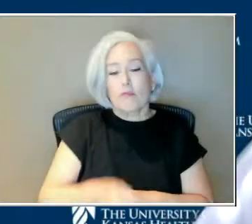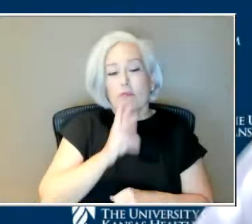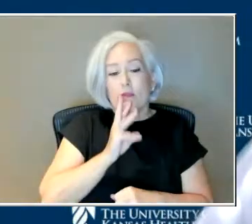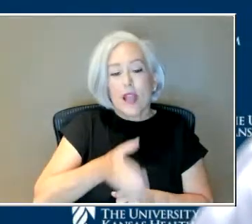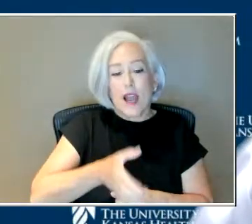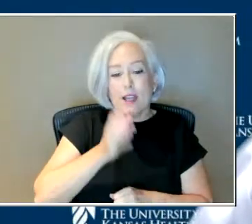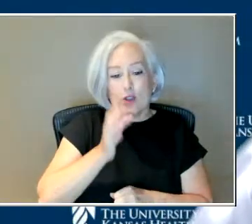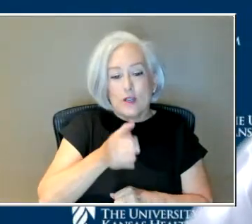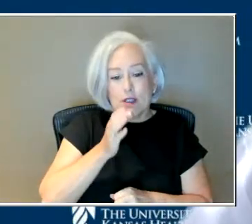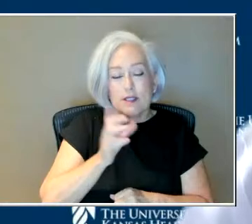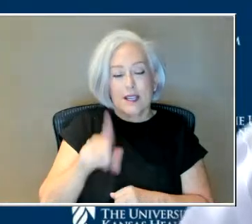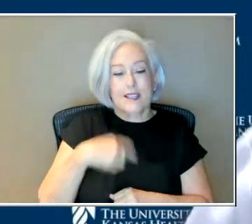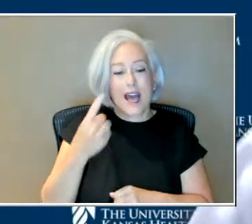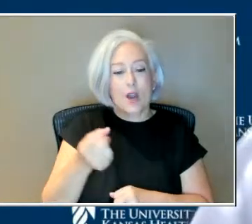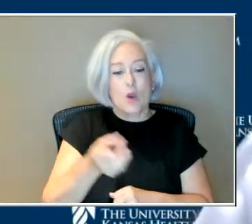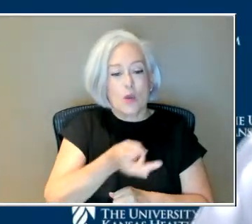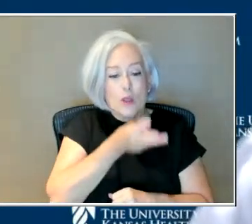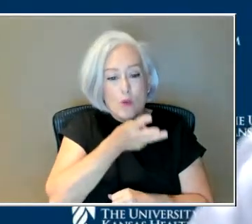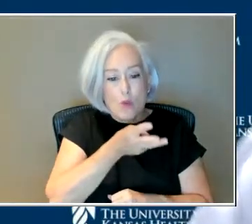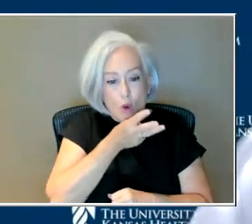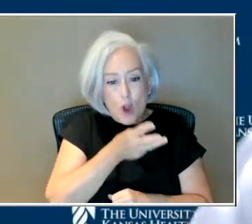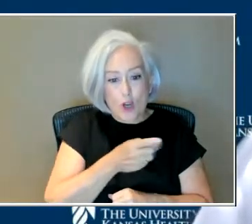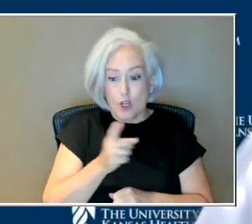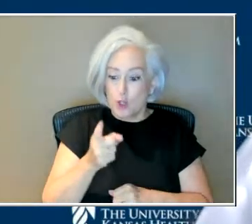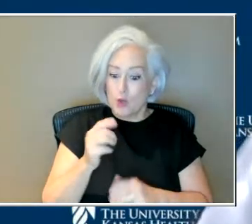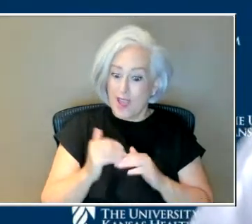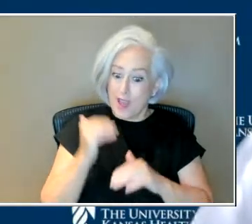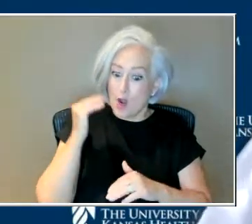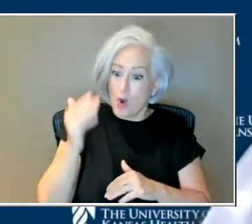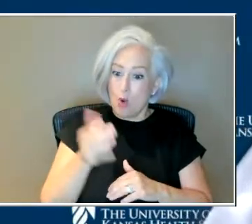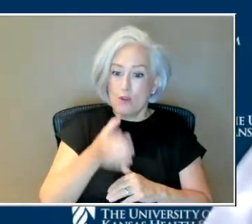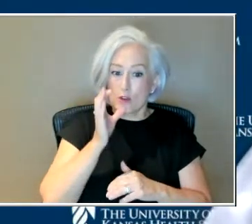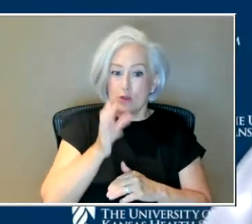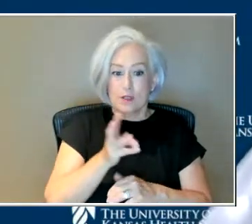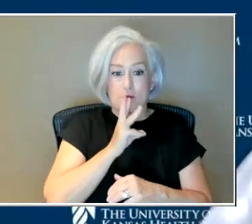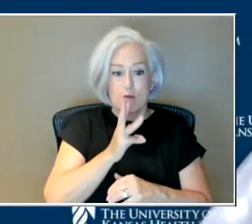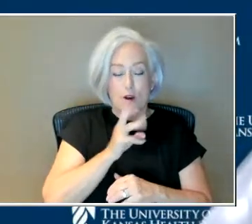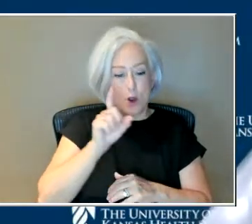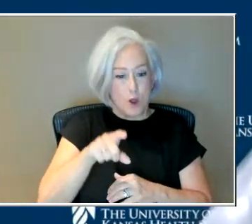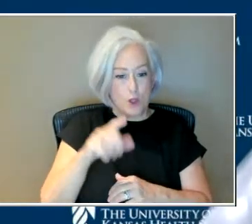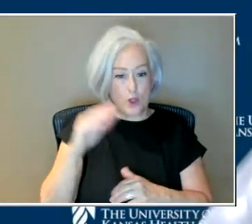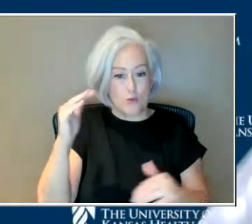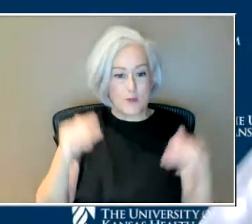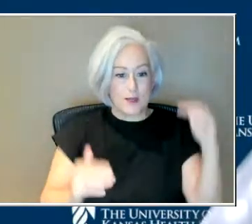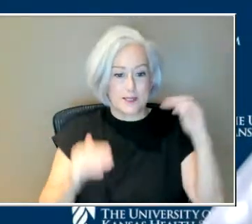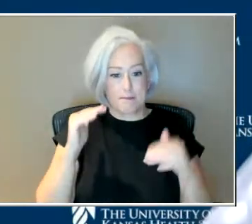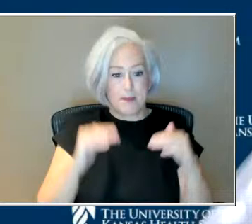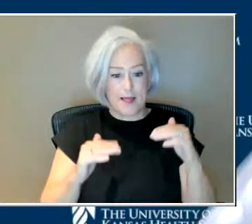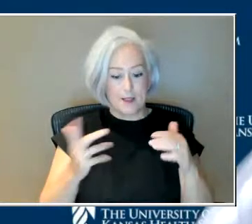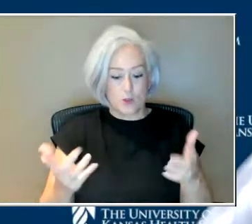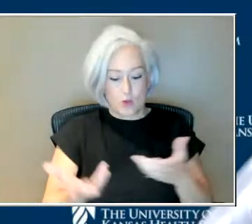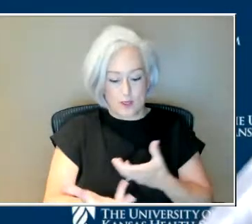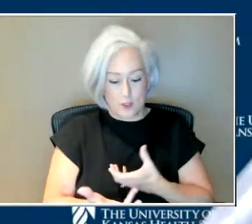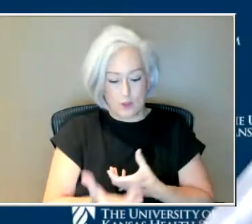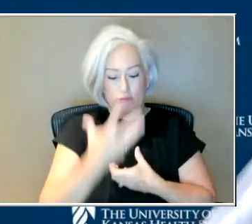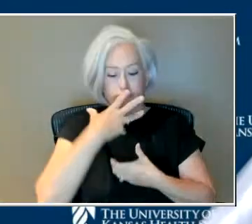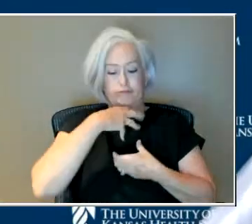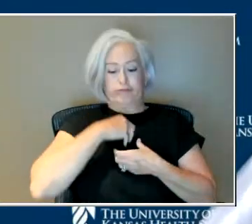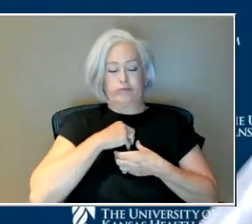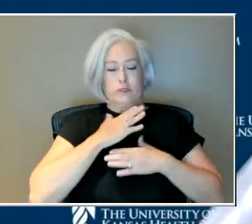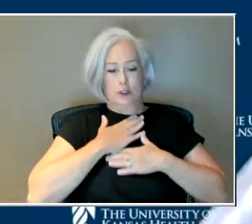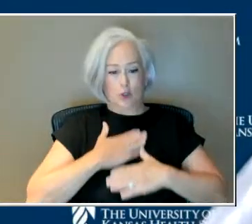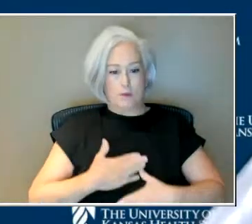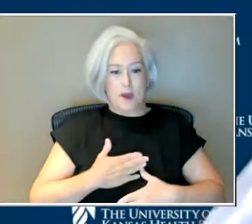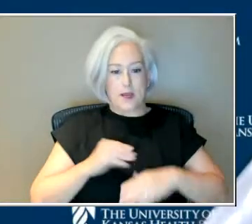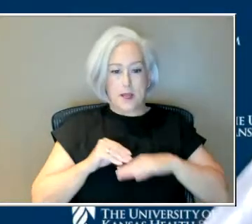remind my patients all the time that you can overdrink water, and you have to be careful that there's a balance to what you're putting into your body. But exposures are a really